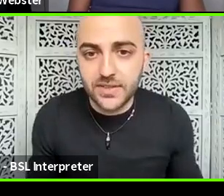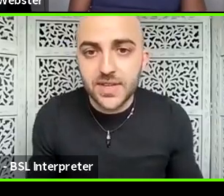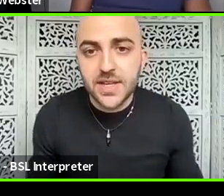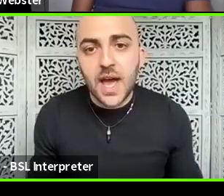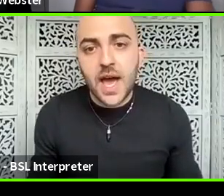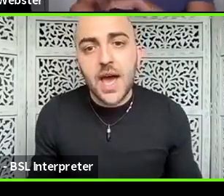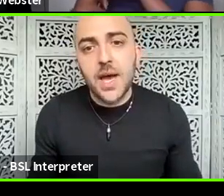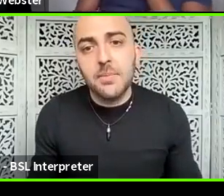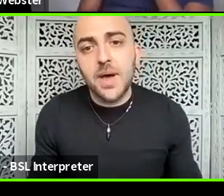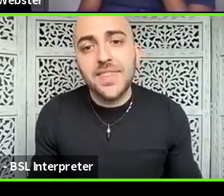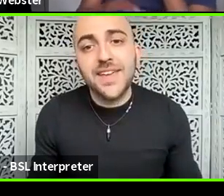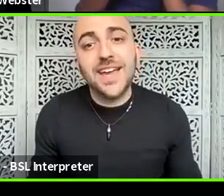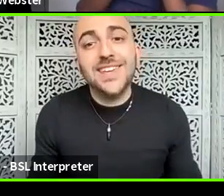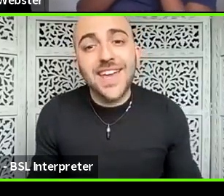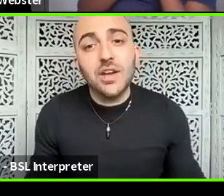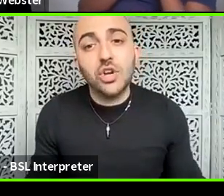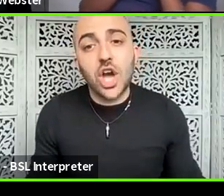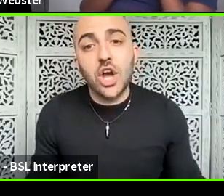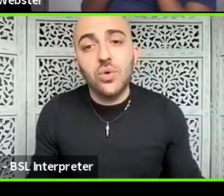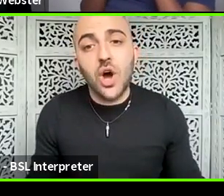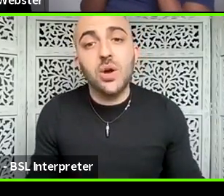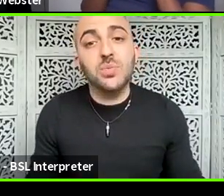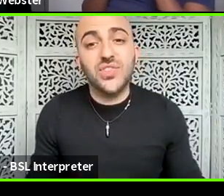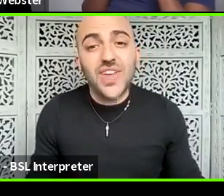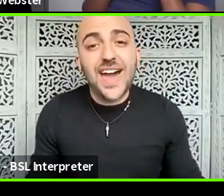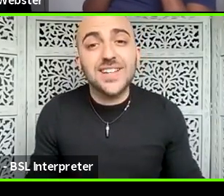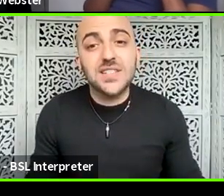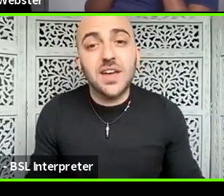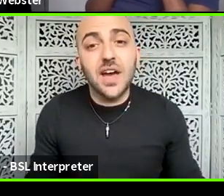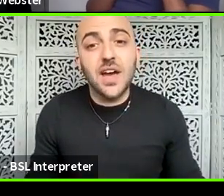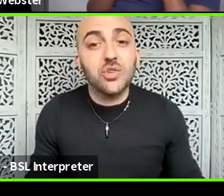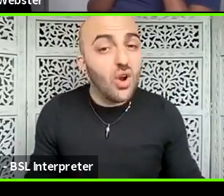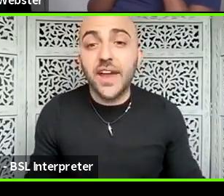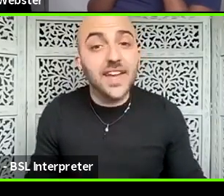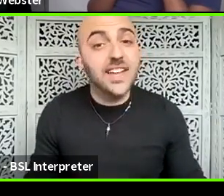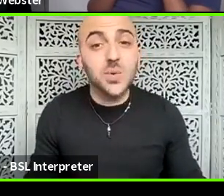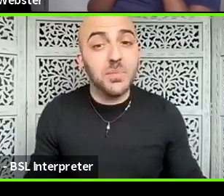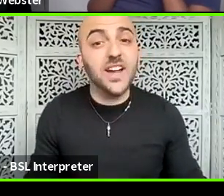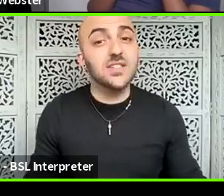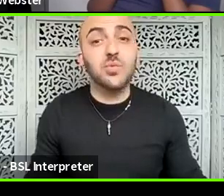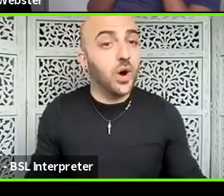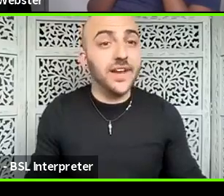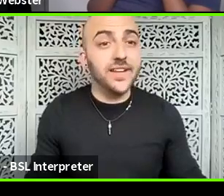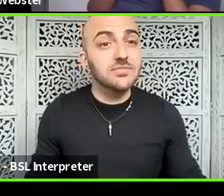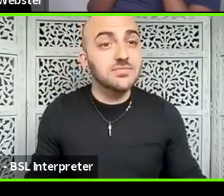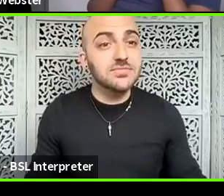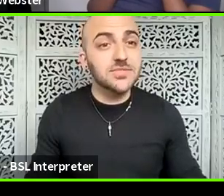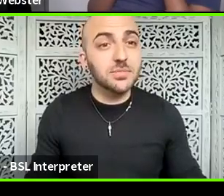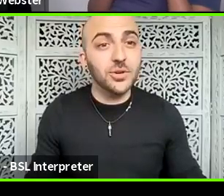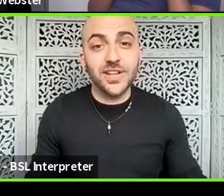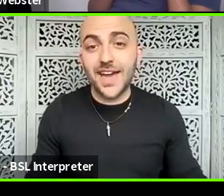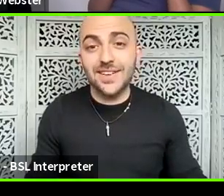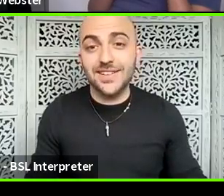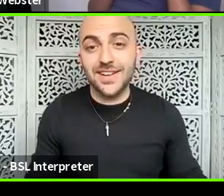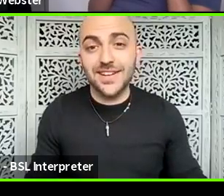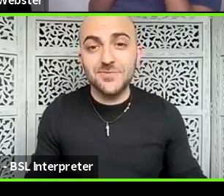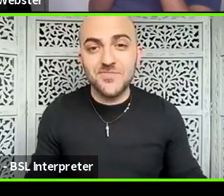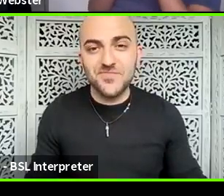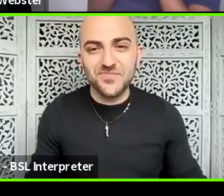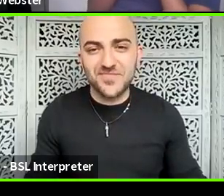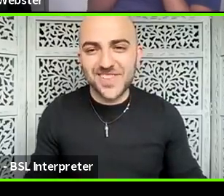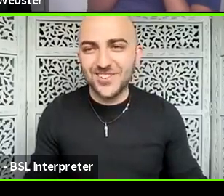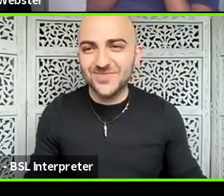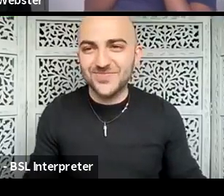that point. I think a year ago, I was sat crying into a pint of wine, to put it